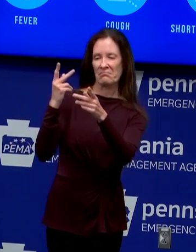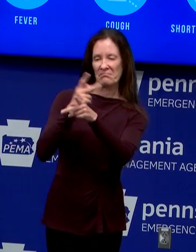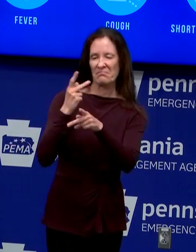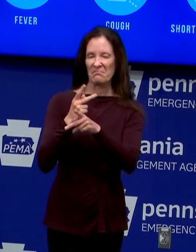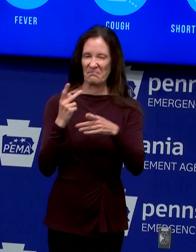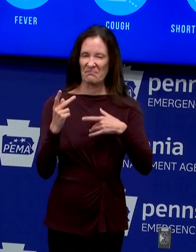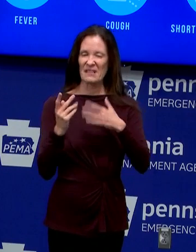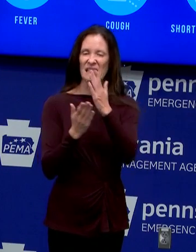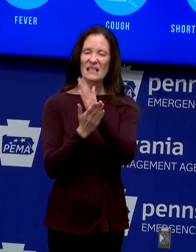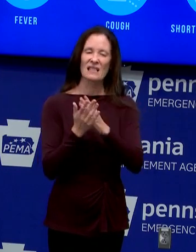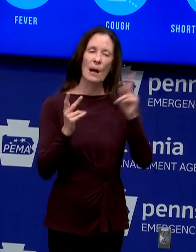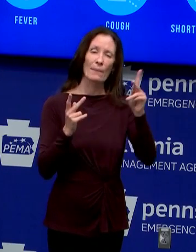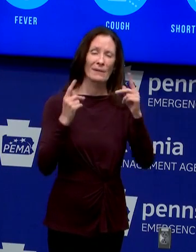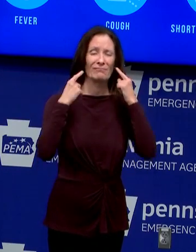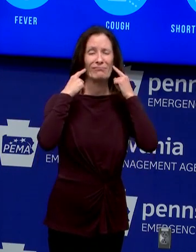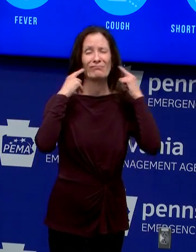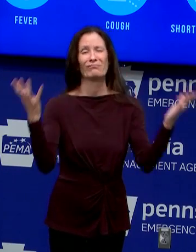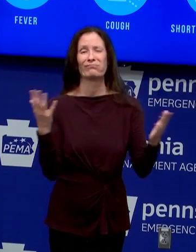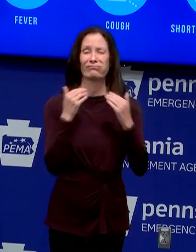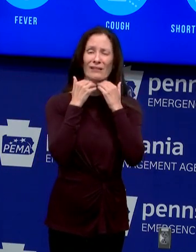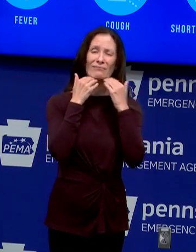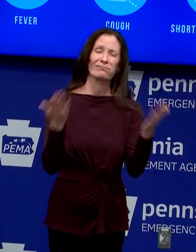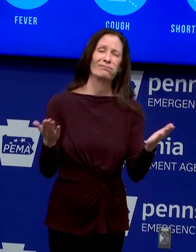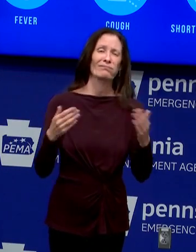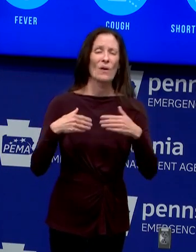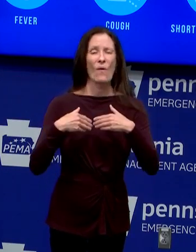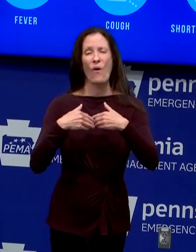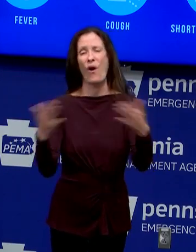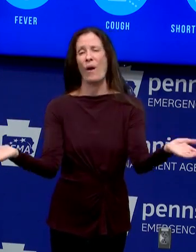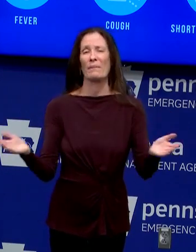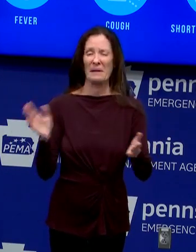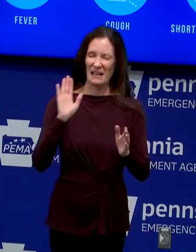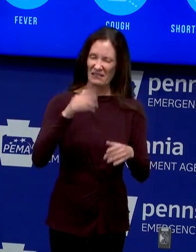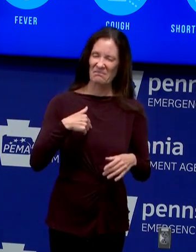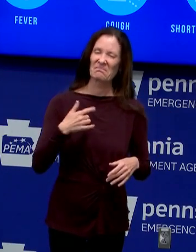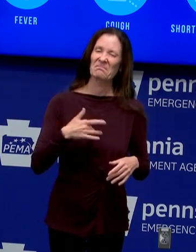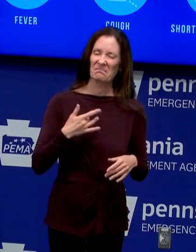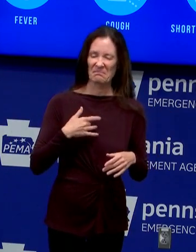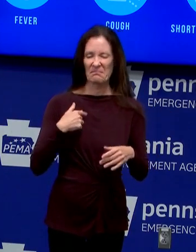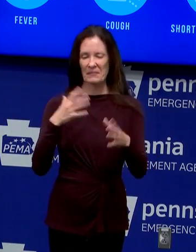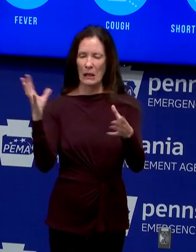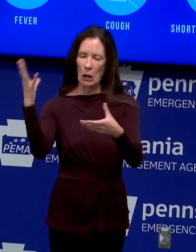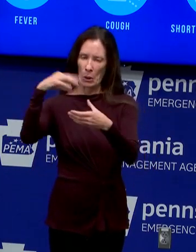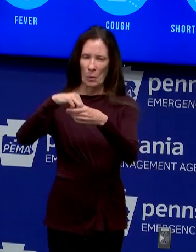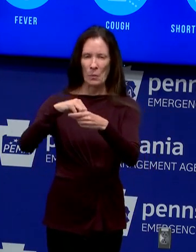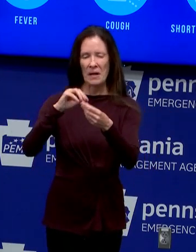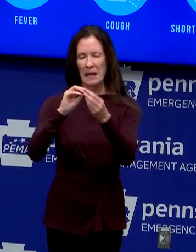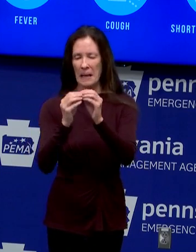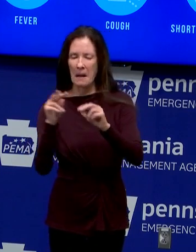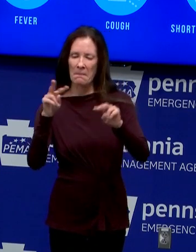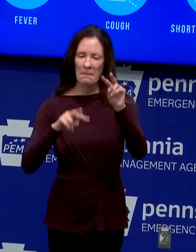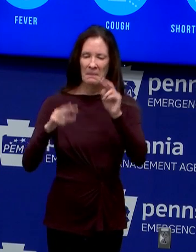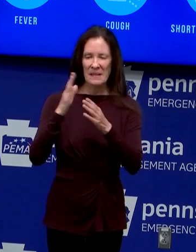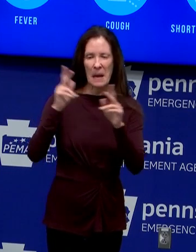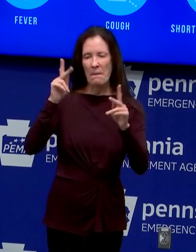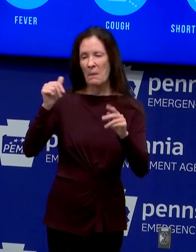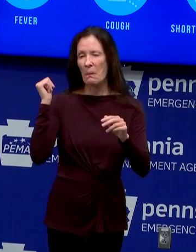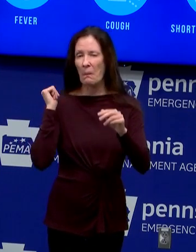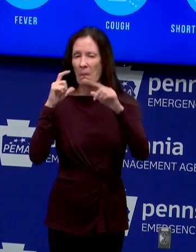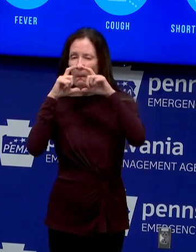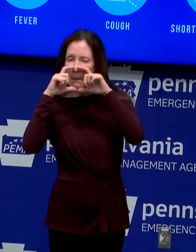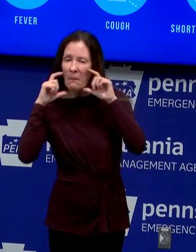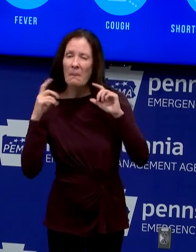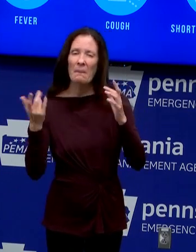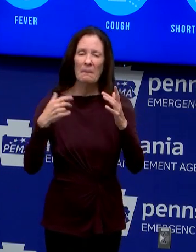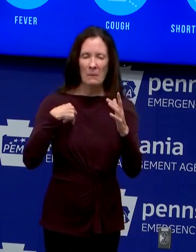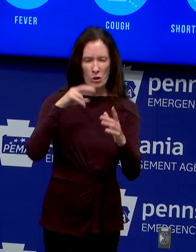red counties and masking, etc. And so the universities that are doing the modeling do factor that behavior into